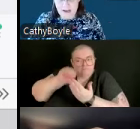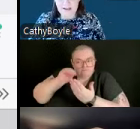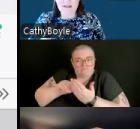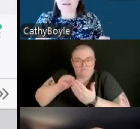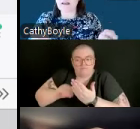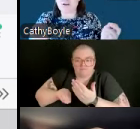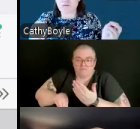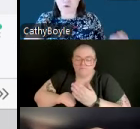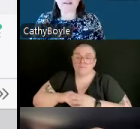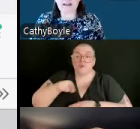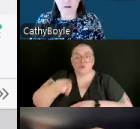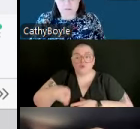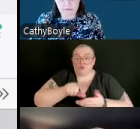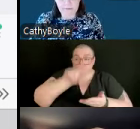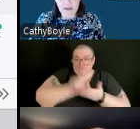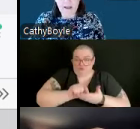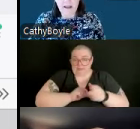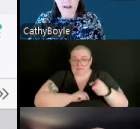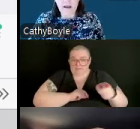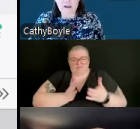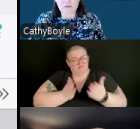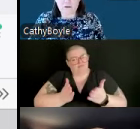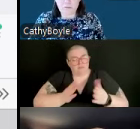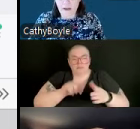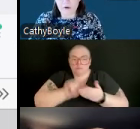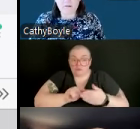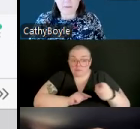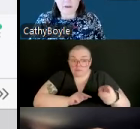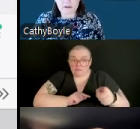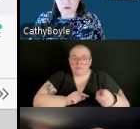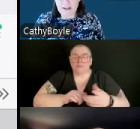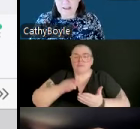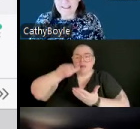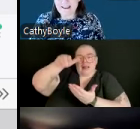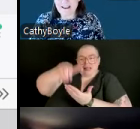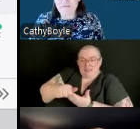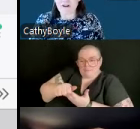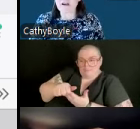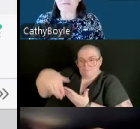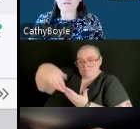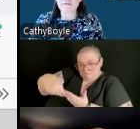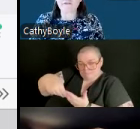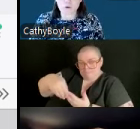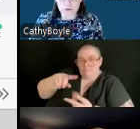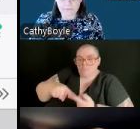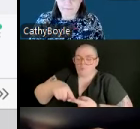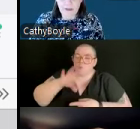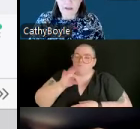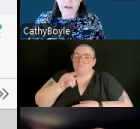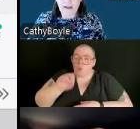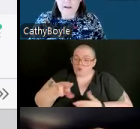you take this and you print it out and you paper clip it to the inside front cover of a